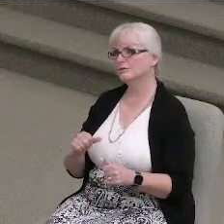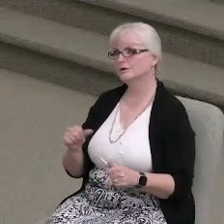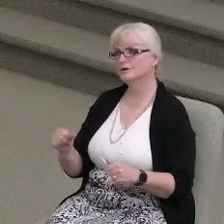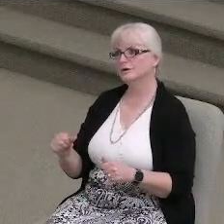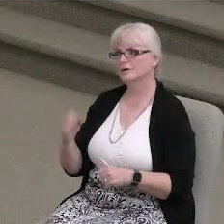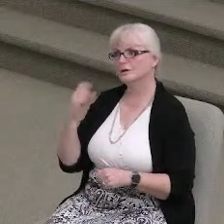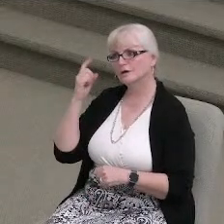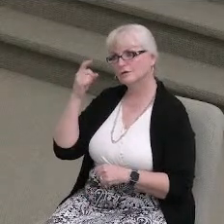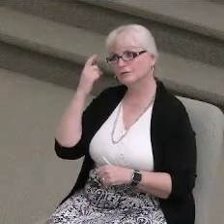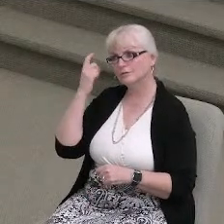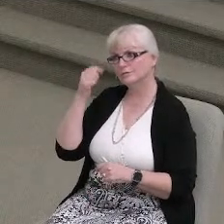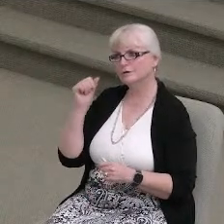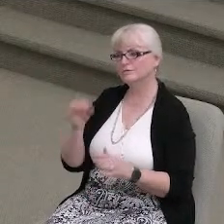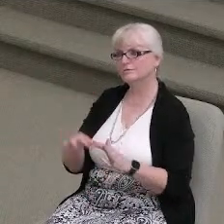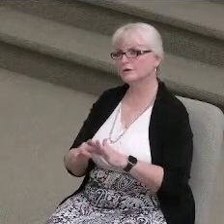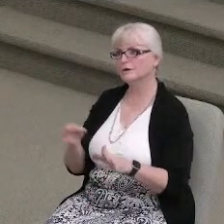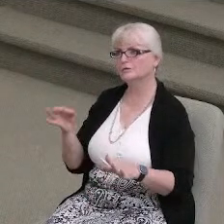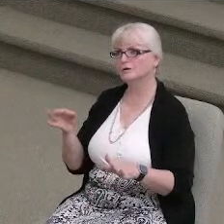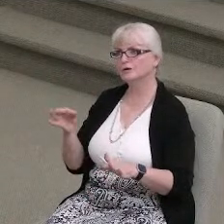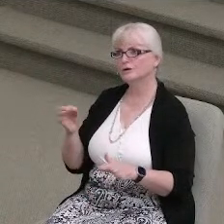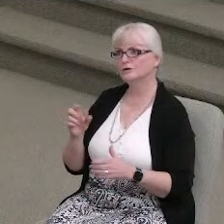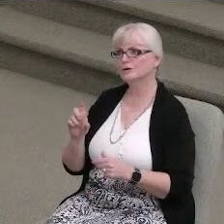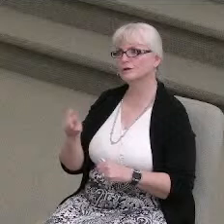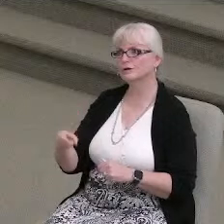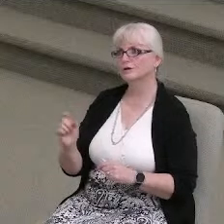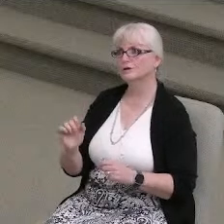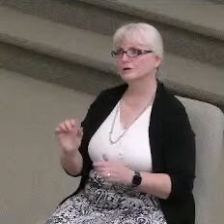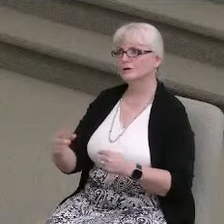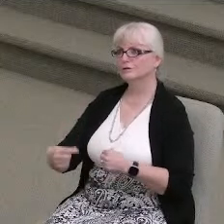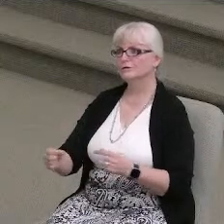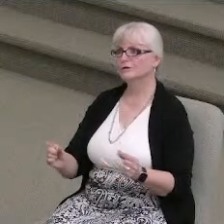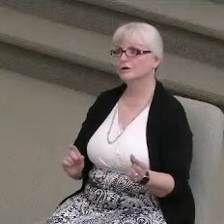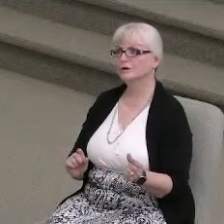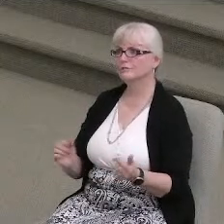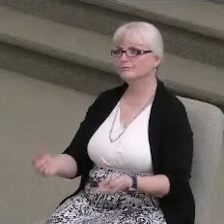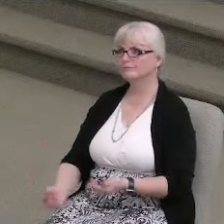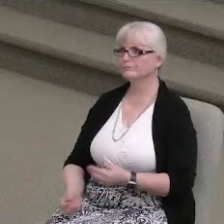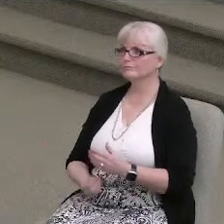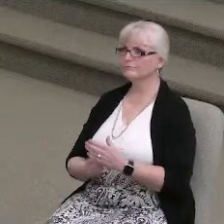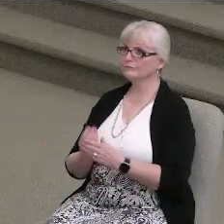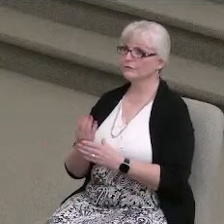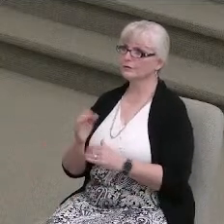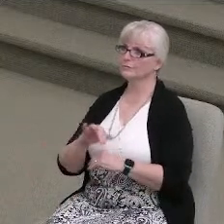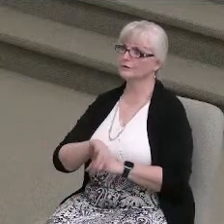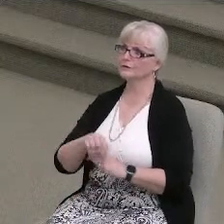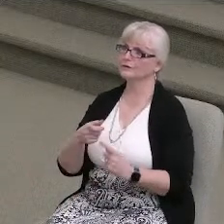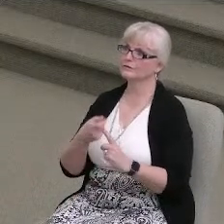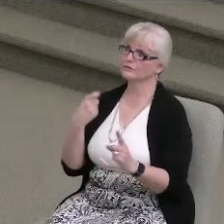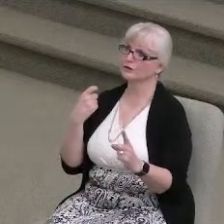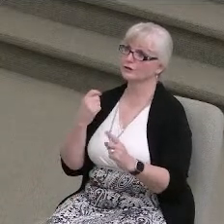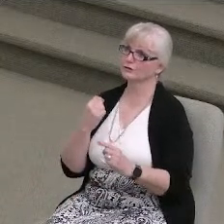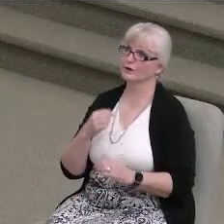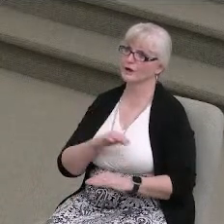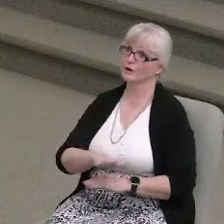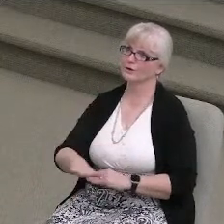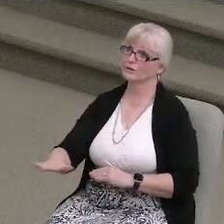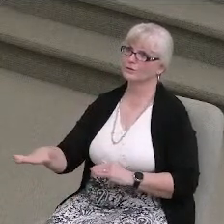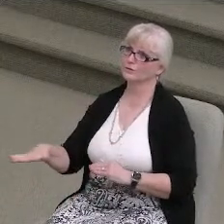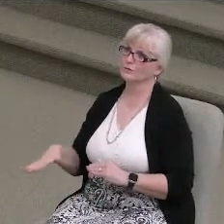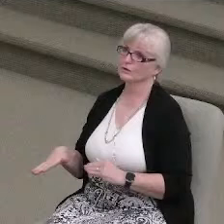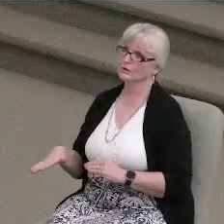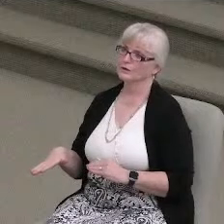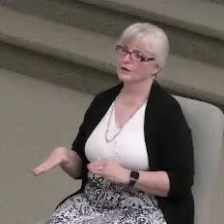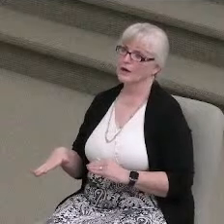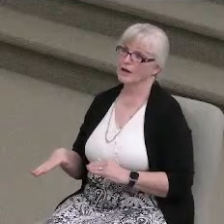be found? Could a garden come up from this